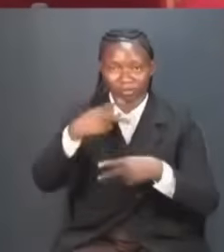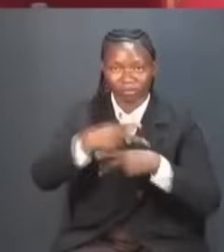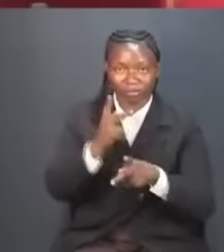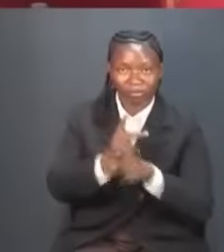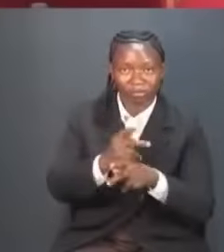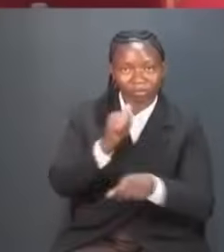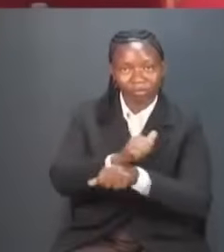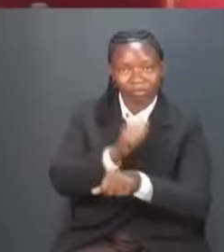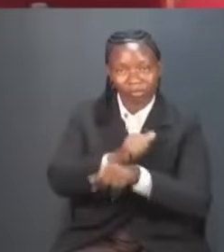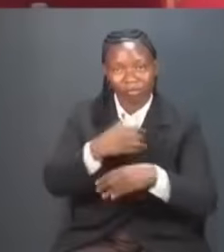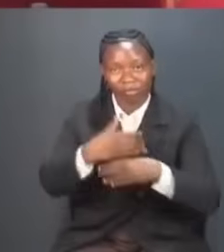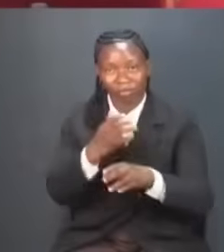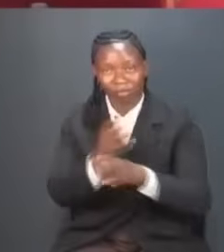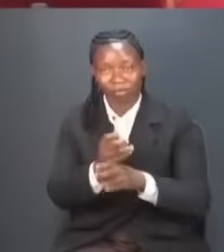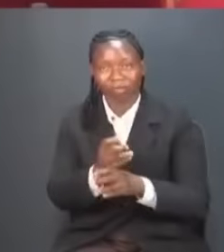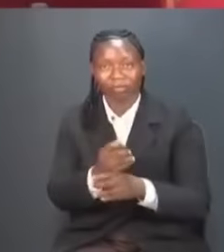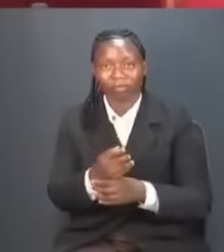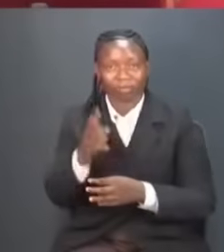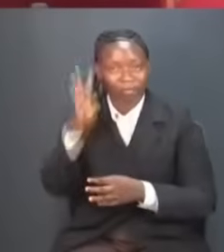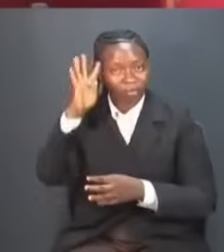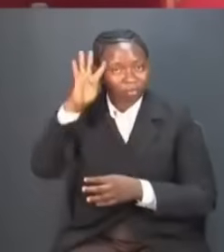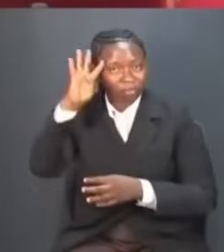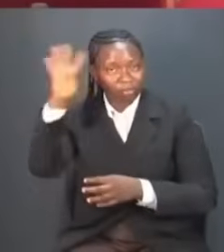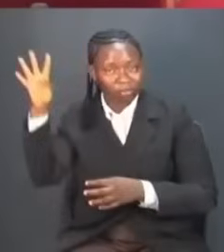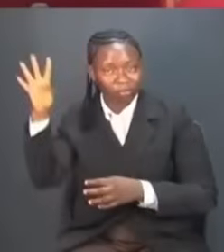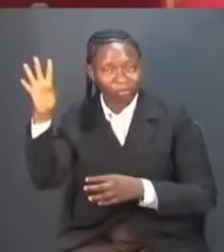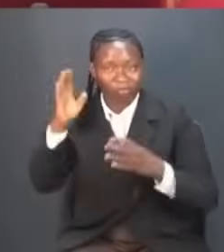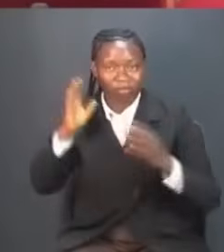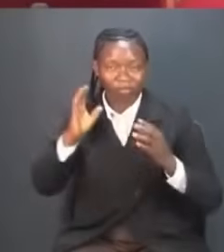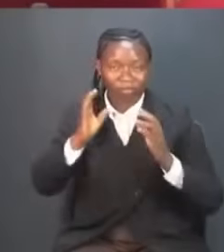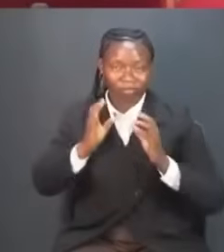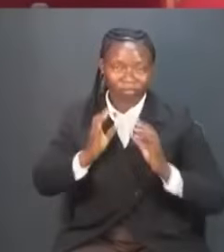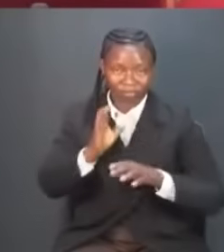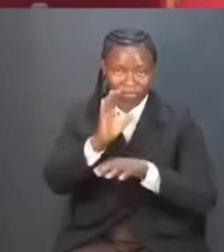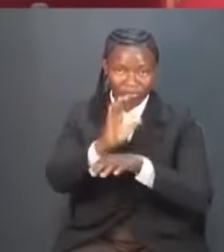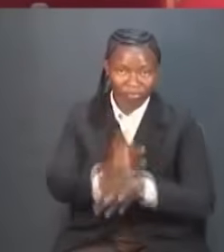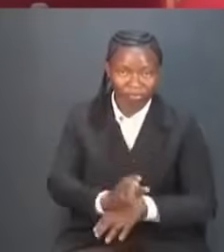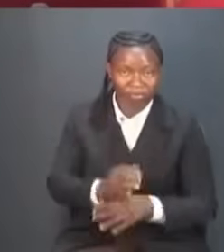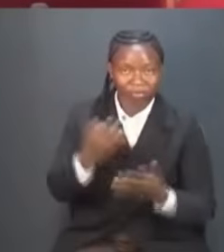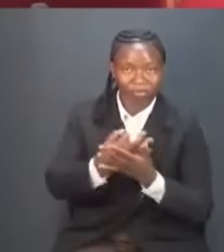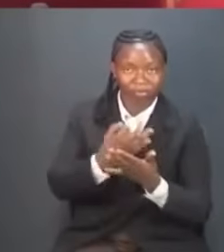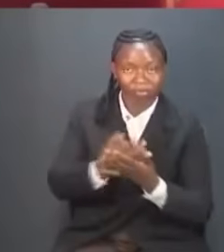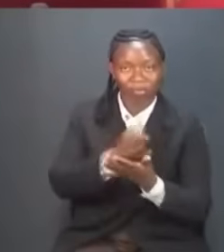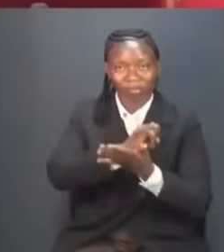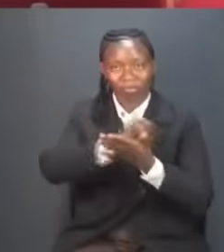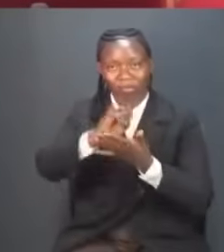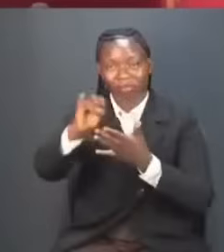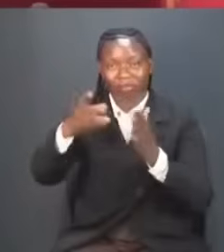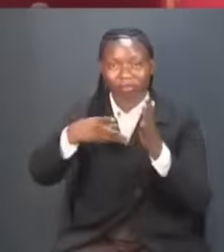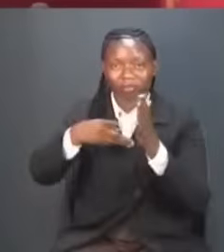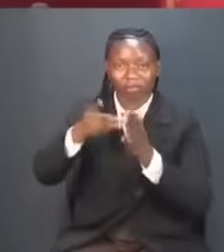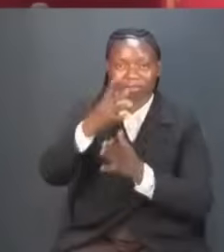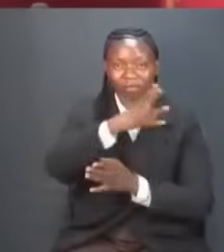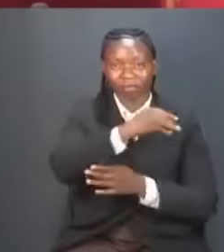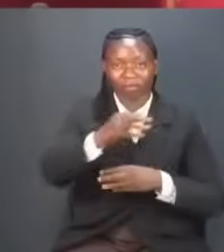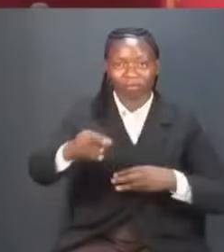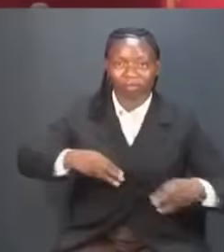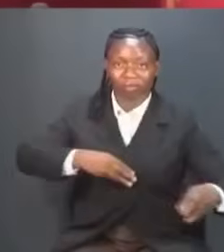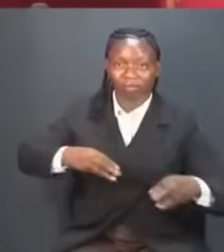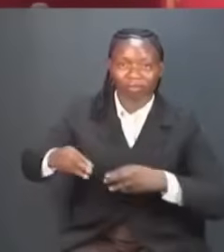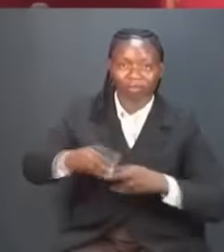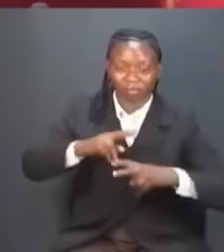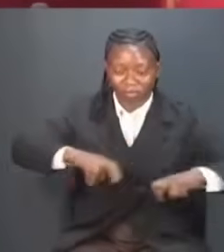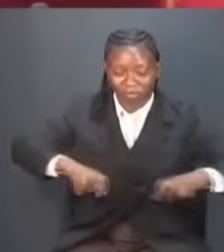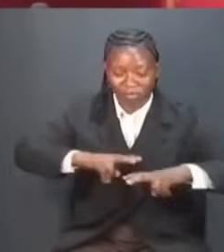creation, innovative agricultural financing, institutional development, and management research.